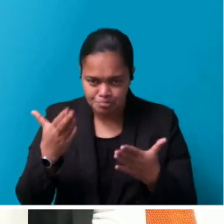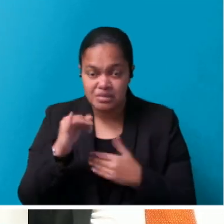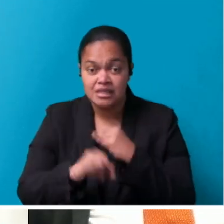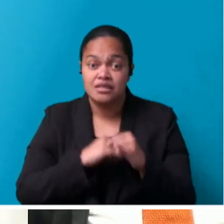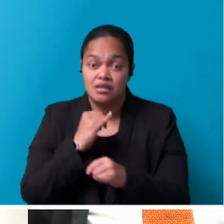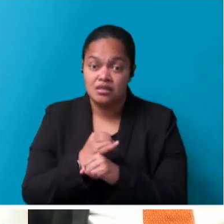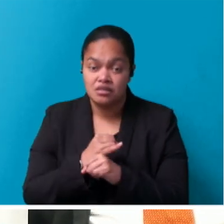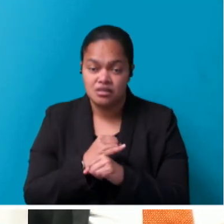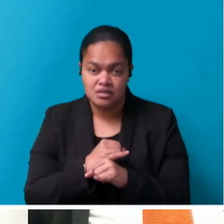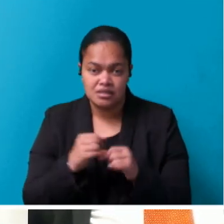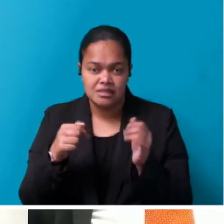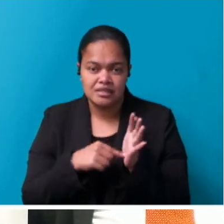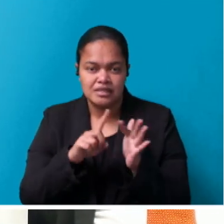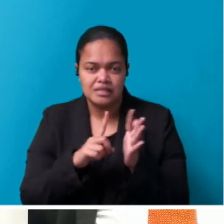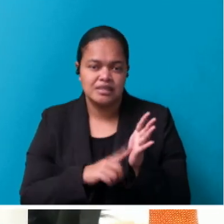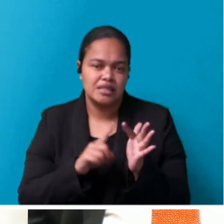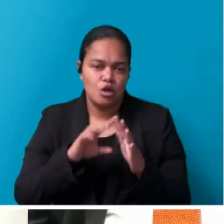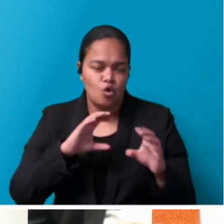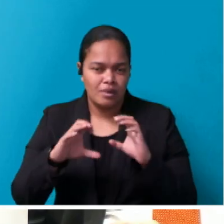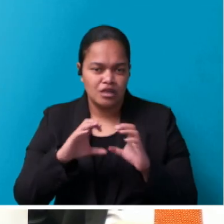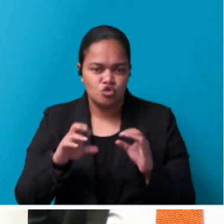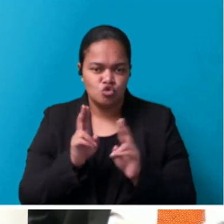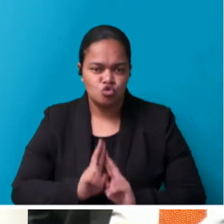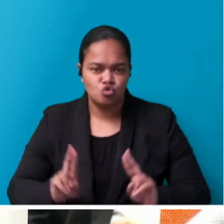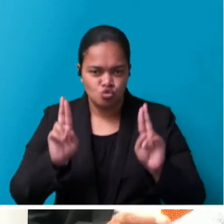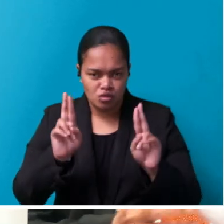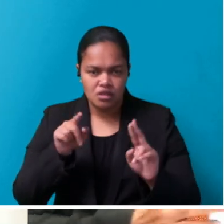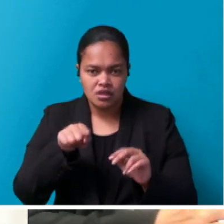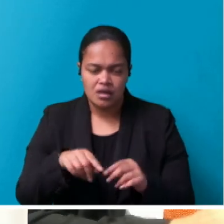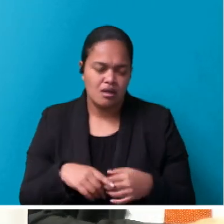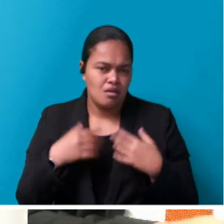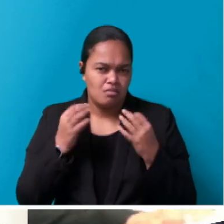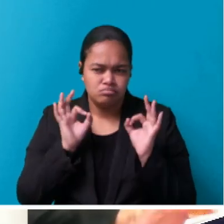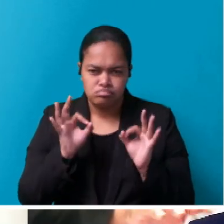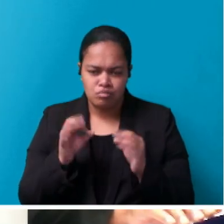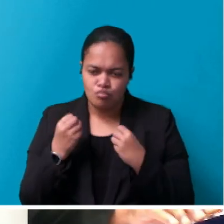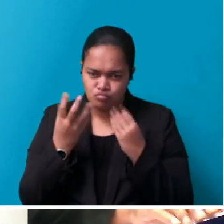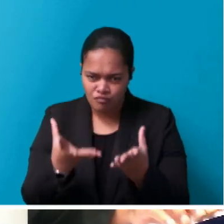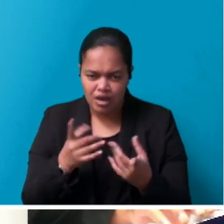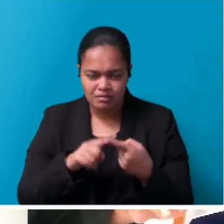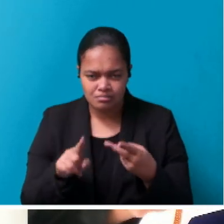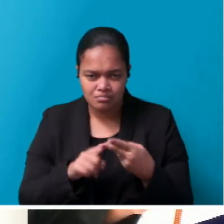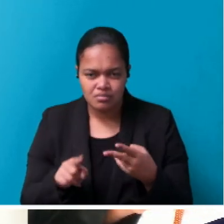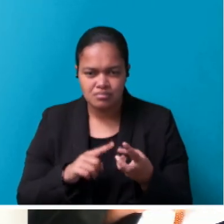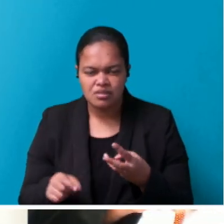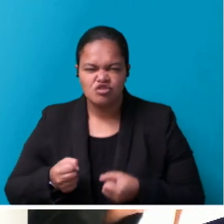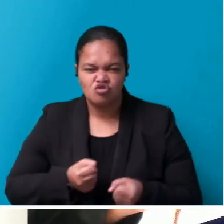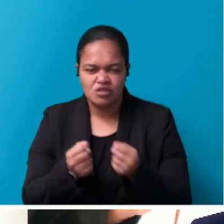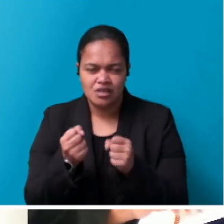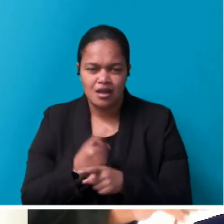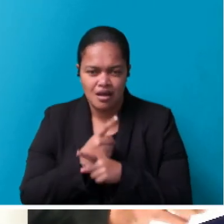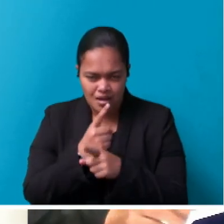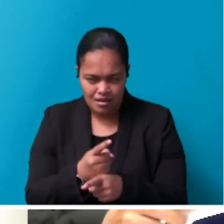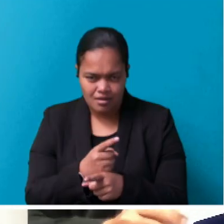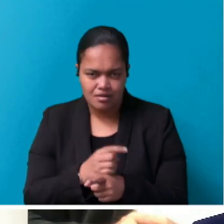International Telecommunications Union, which provided invaluable technical support and strategic guidance from the early